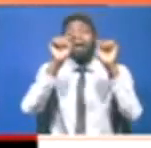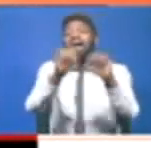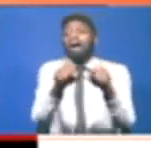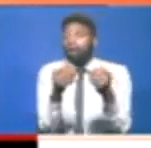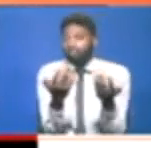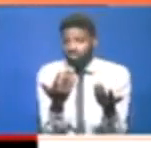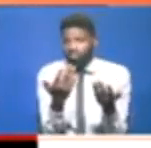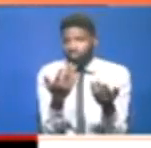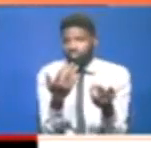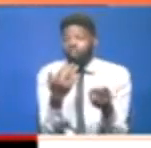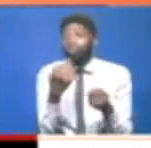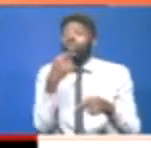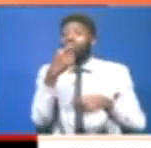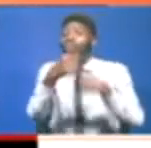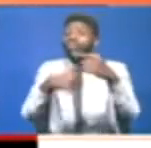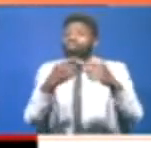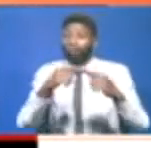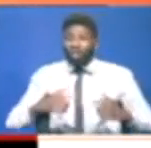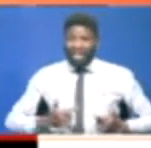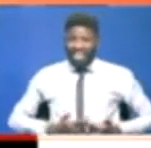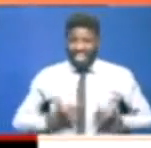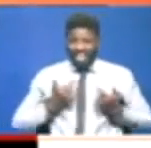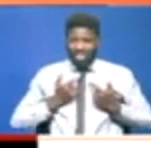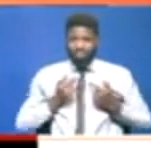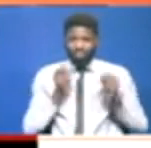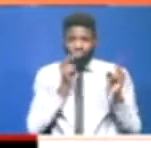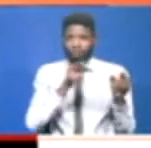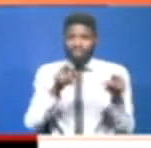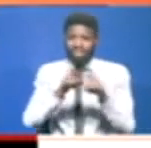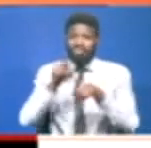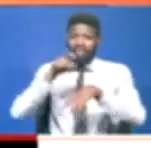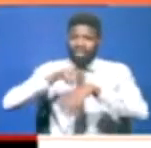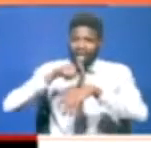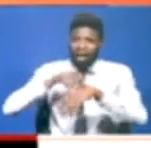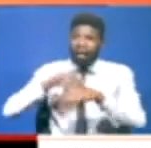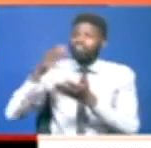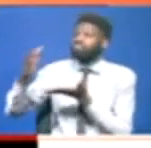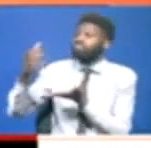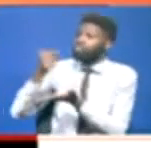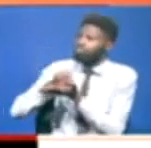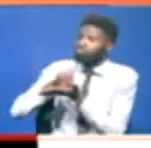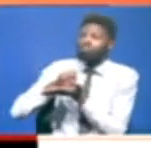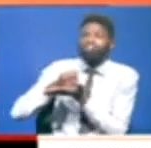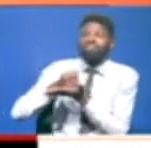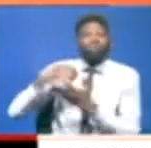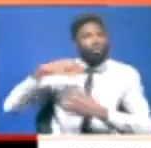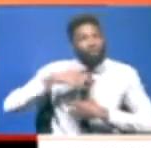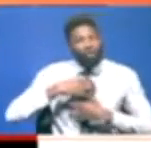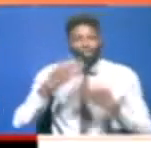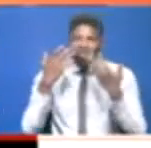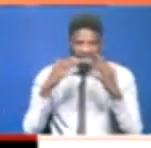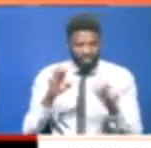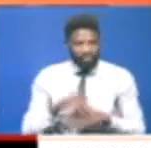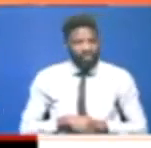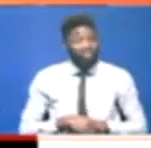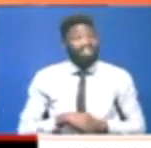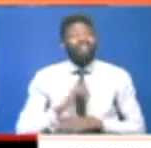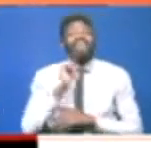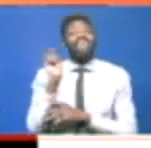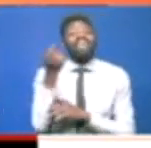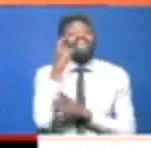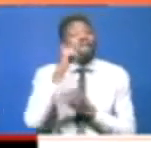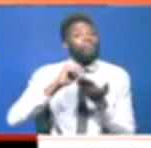employment? Now, apart from that, if you look at the economy of Kenya, majority of more people contribute to the